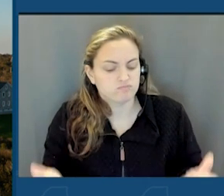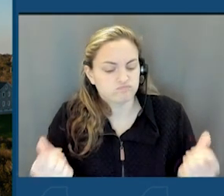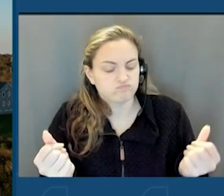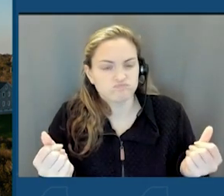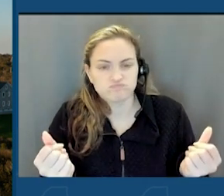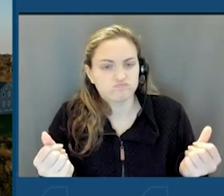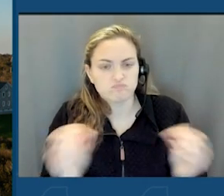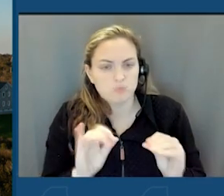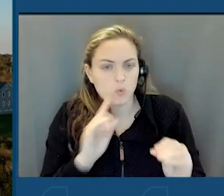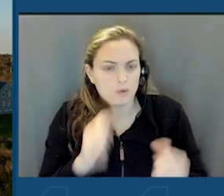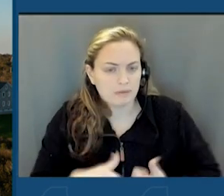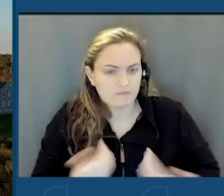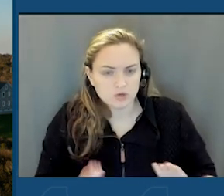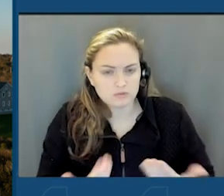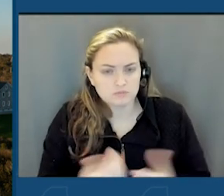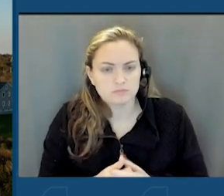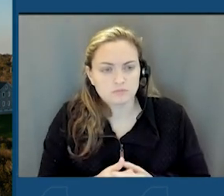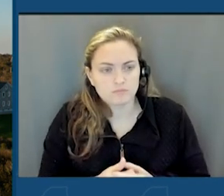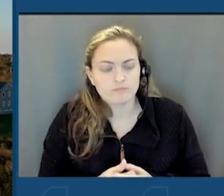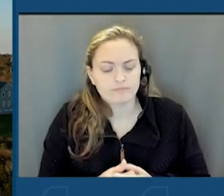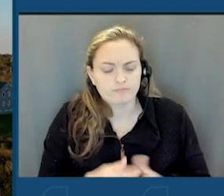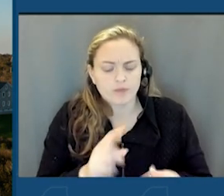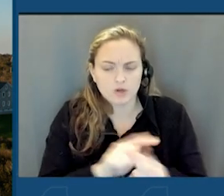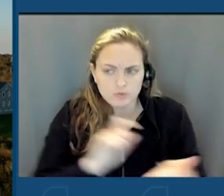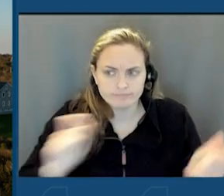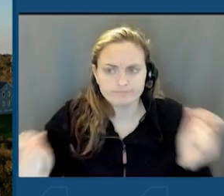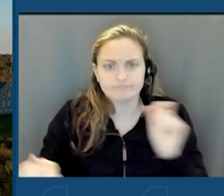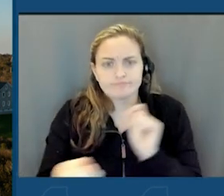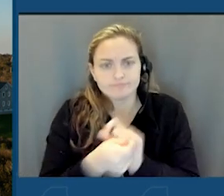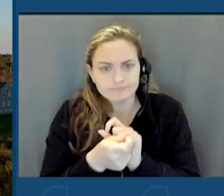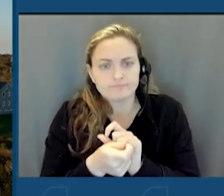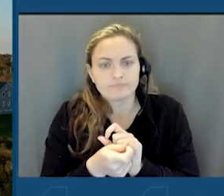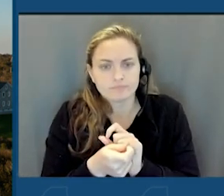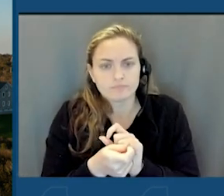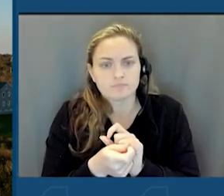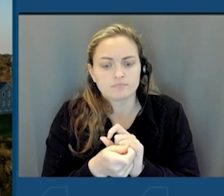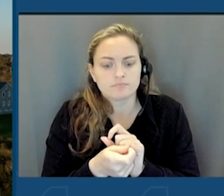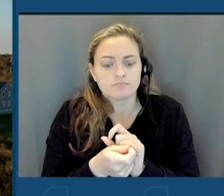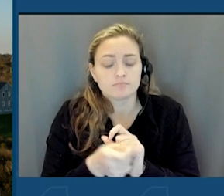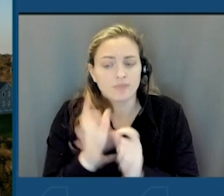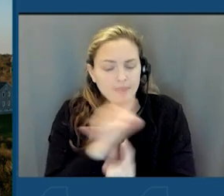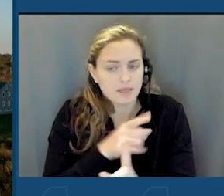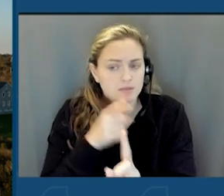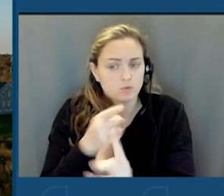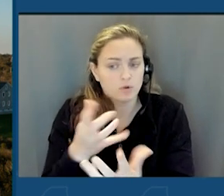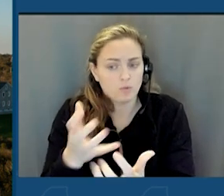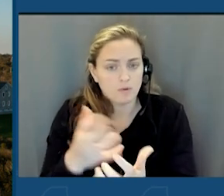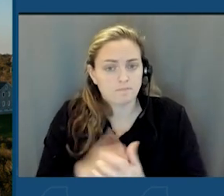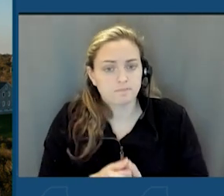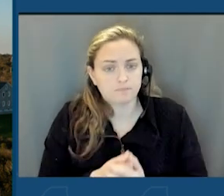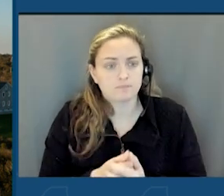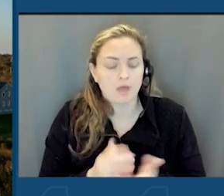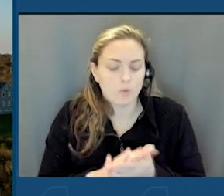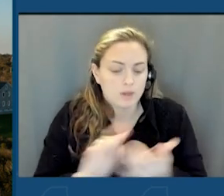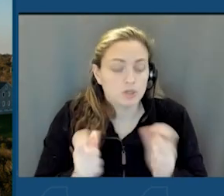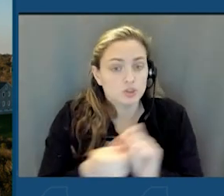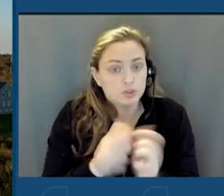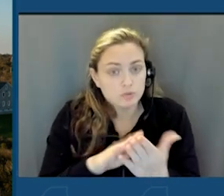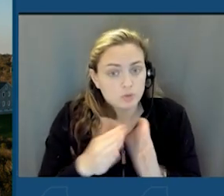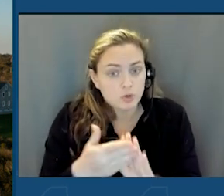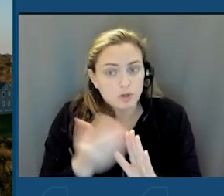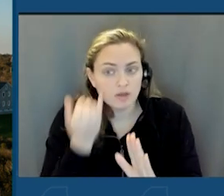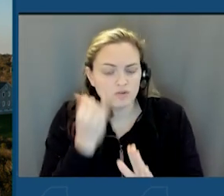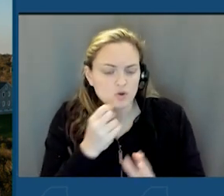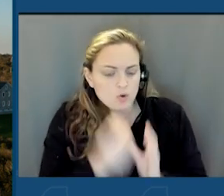truly would. And you turn the trajectory of that around. And that's what I want to point to, how we can upgrade our communities. Because if you don't grow,